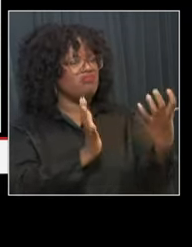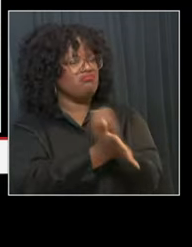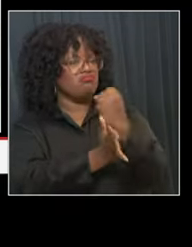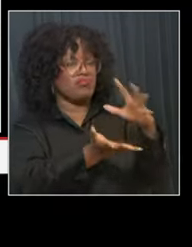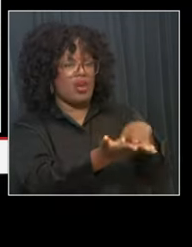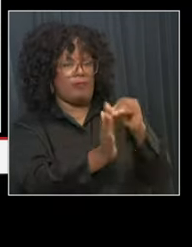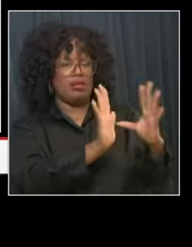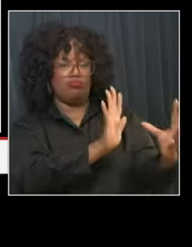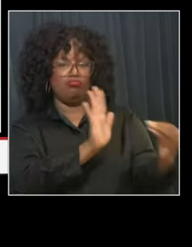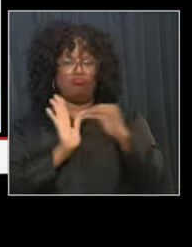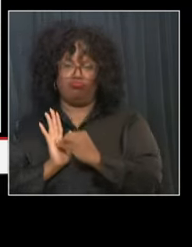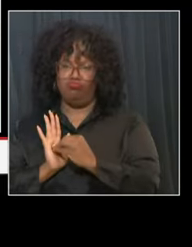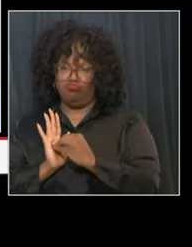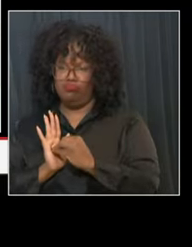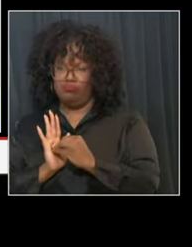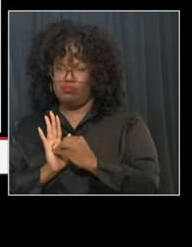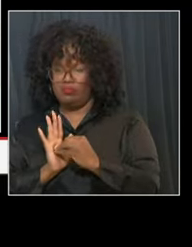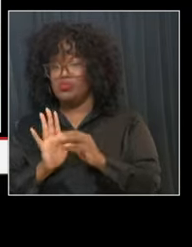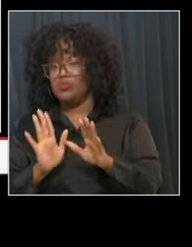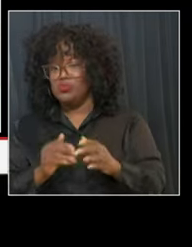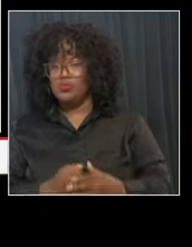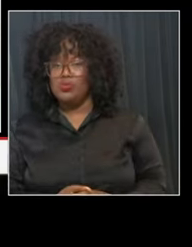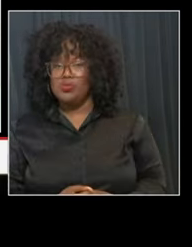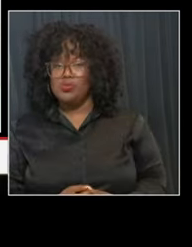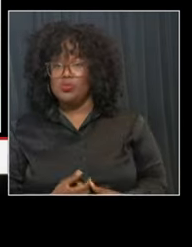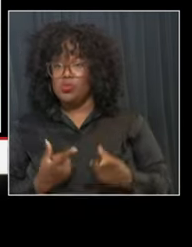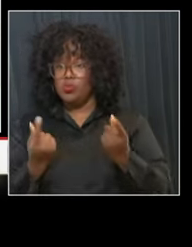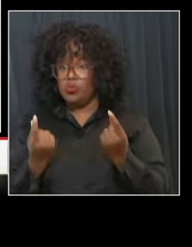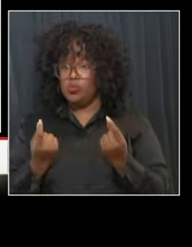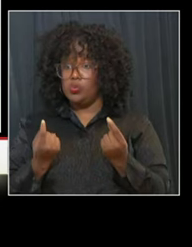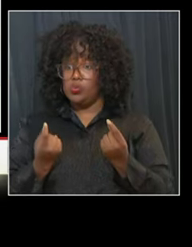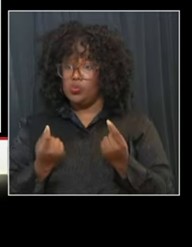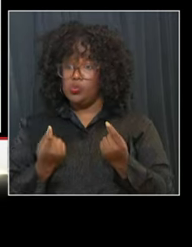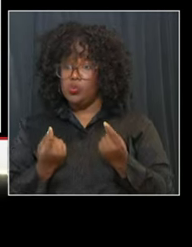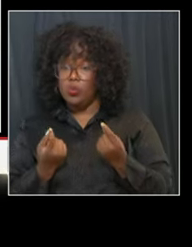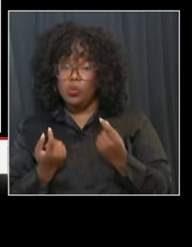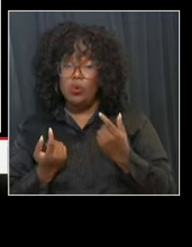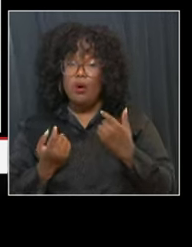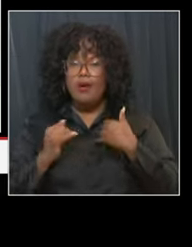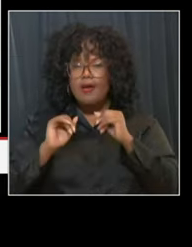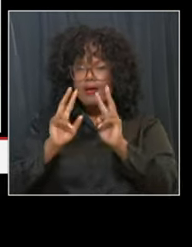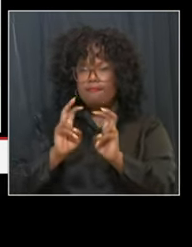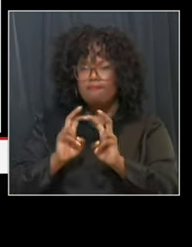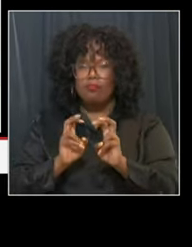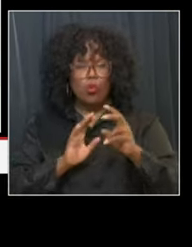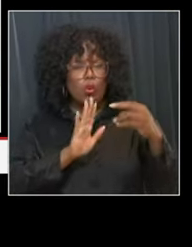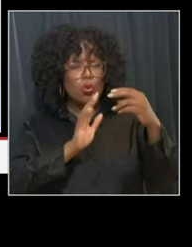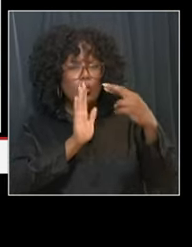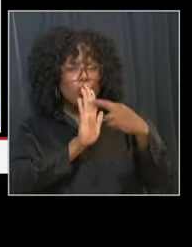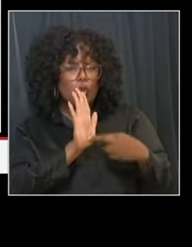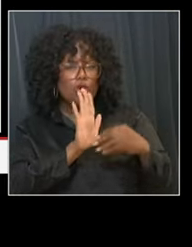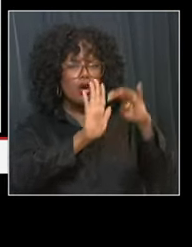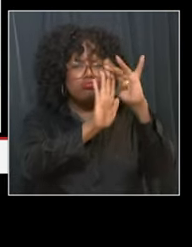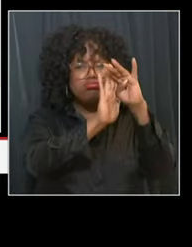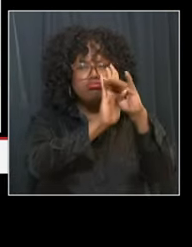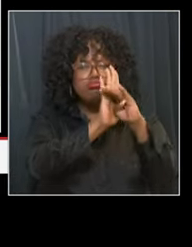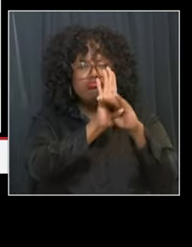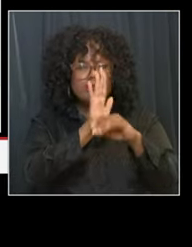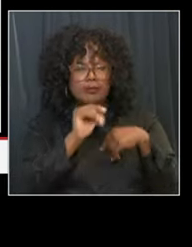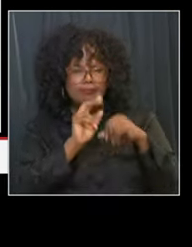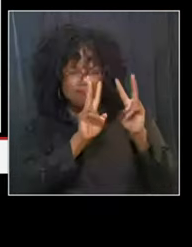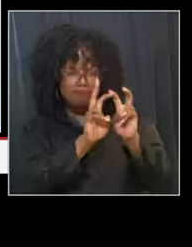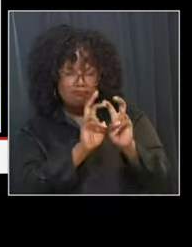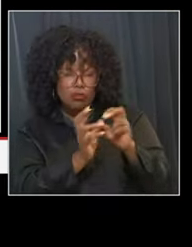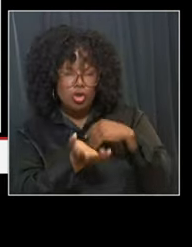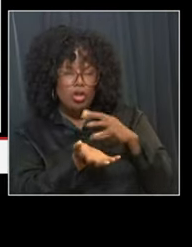go forward, we will get the rules of the road and comply with the rules of the road. But there seems to be an appetite to take it on, and I think